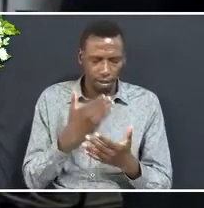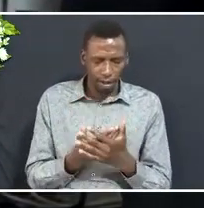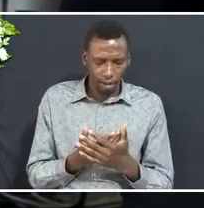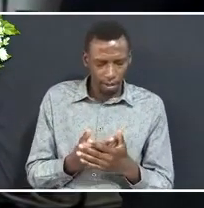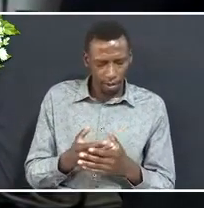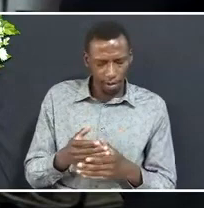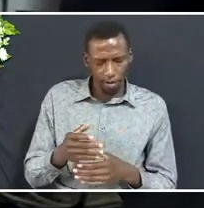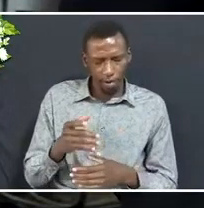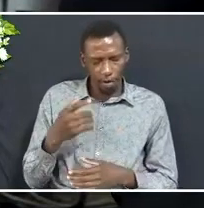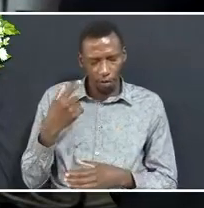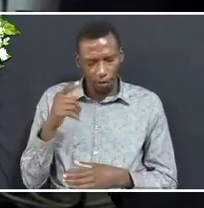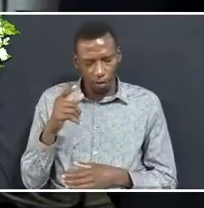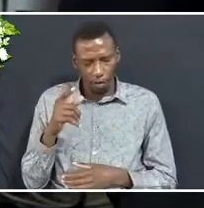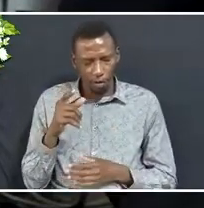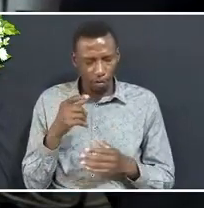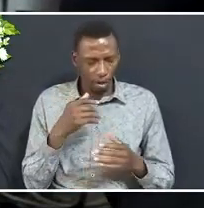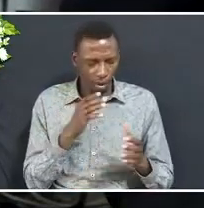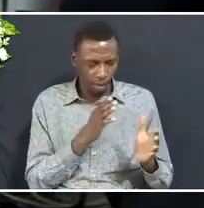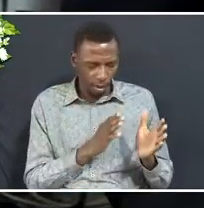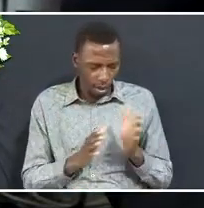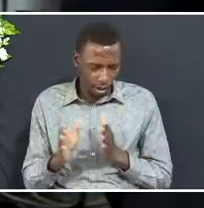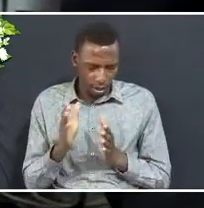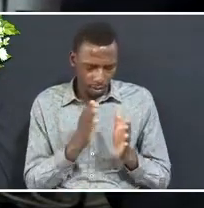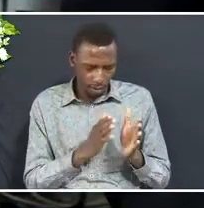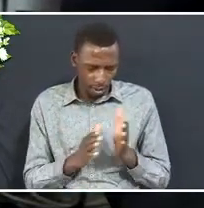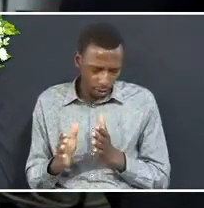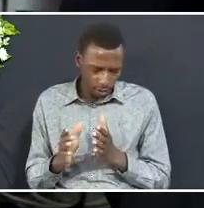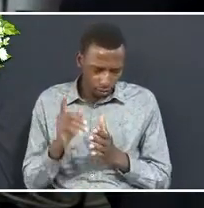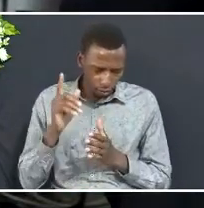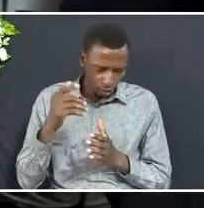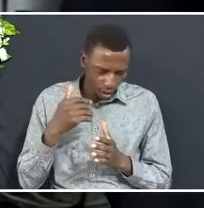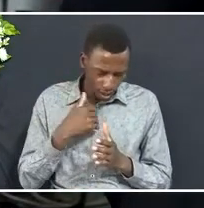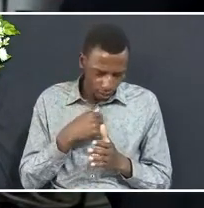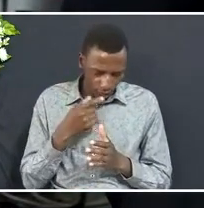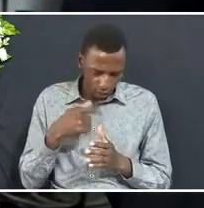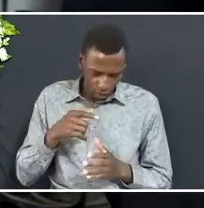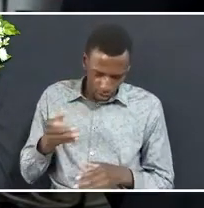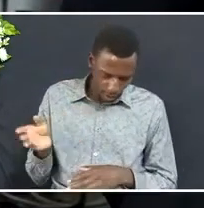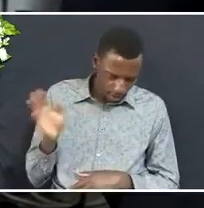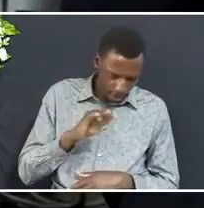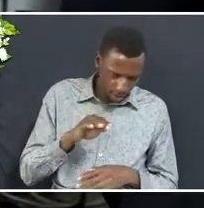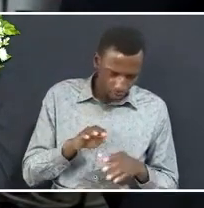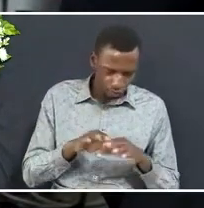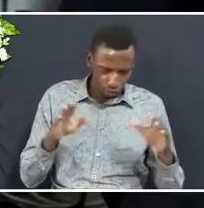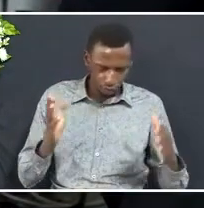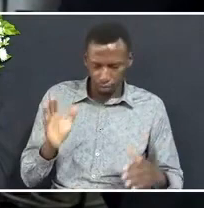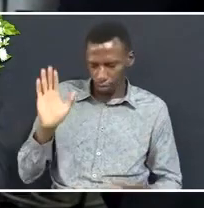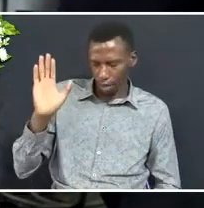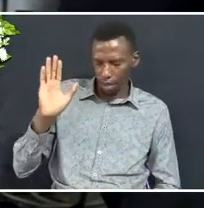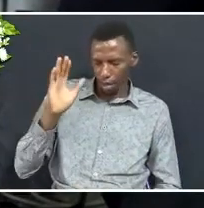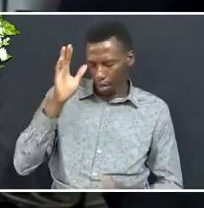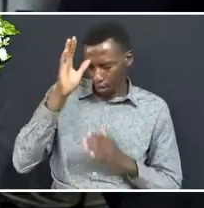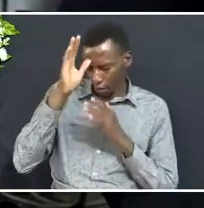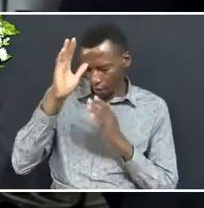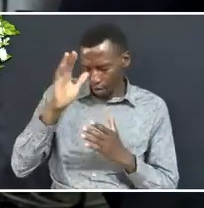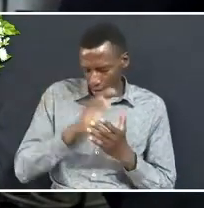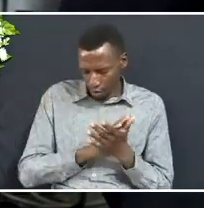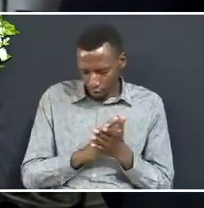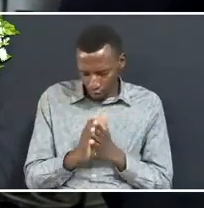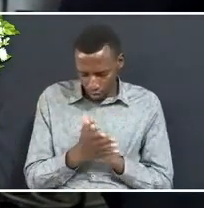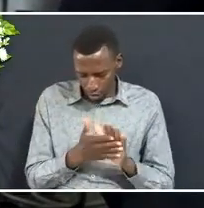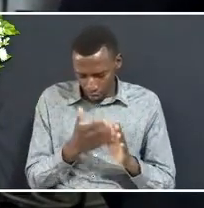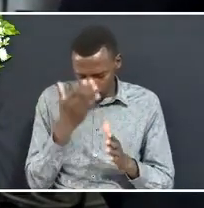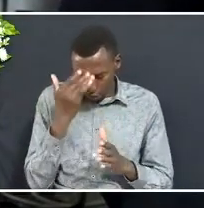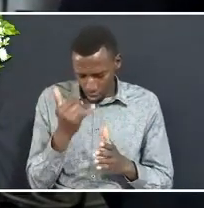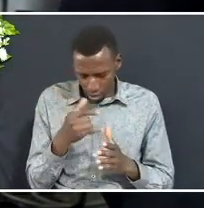mechanism that you have put in place that we needed to go back to your altar, Father. Father, forgive us because we have not been able to erect altars